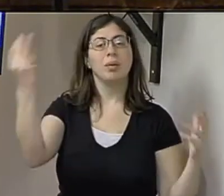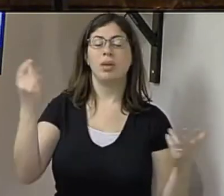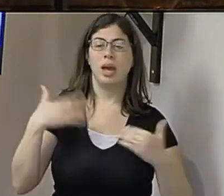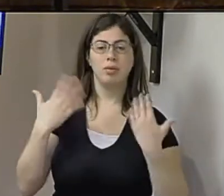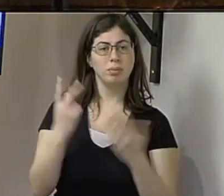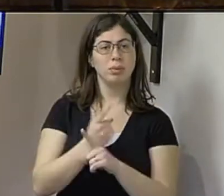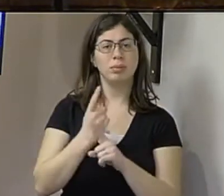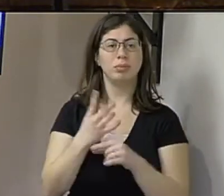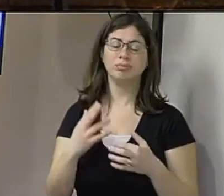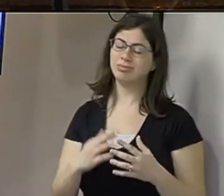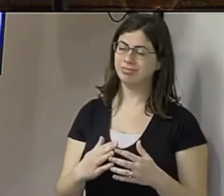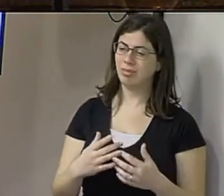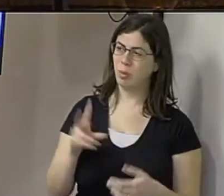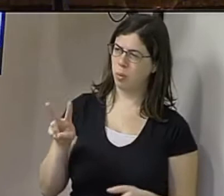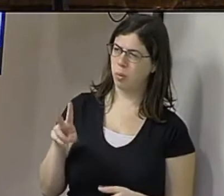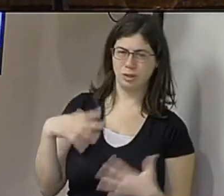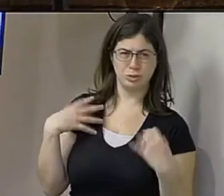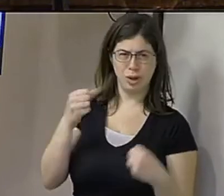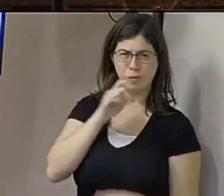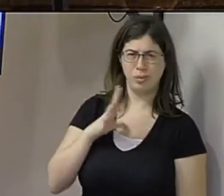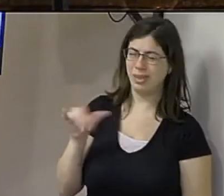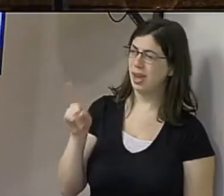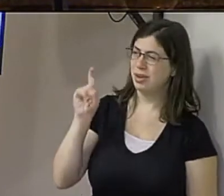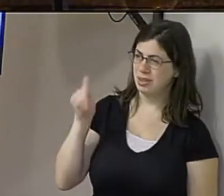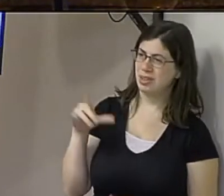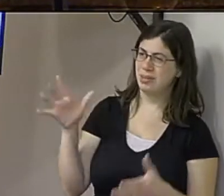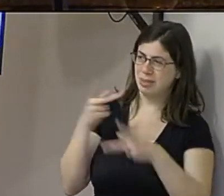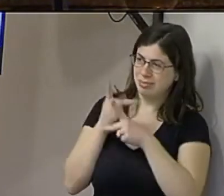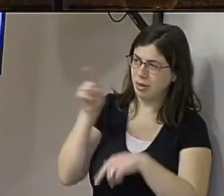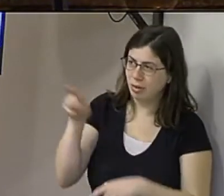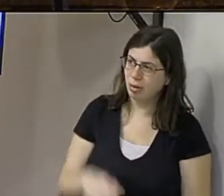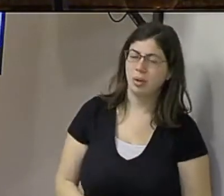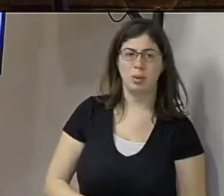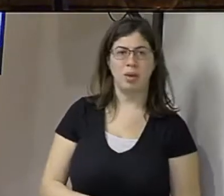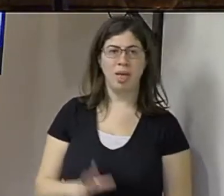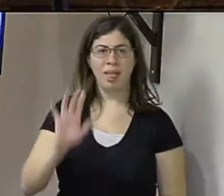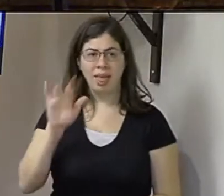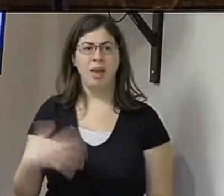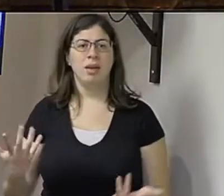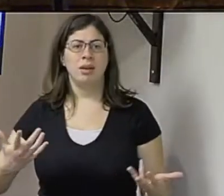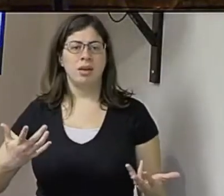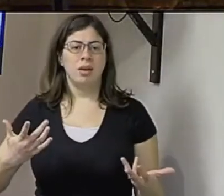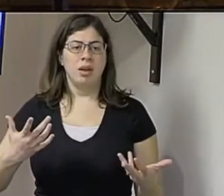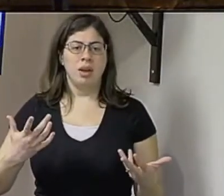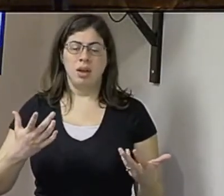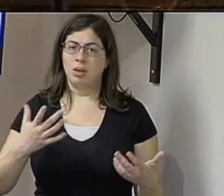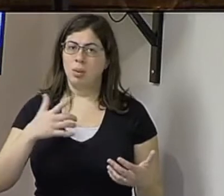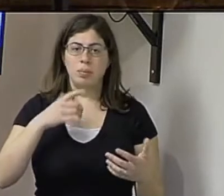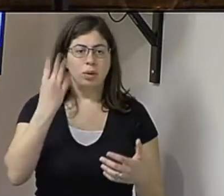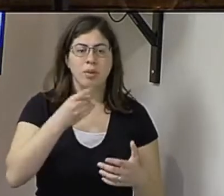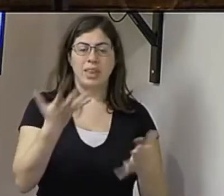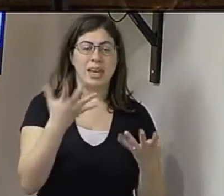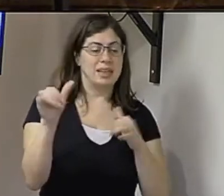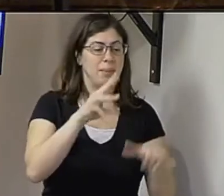in a way that people say, man, that's a strong girl. We better make sure that she gets taken care of, right? So it's a well-rounded thing. It's just like